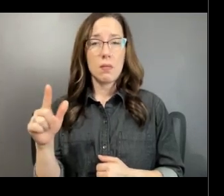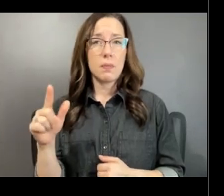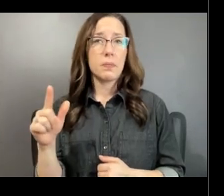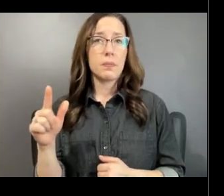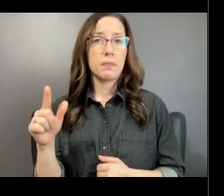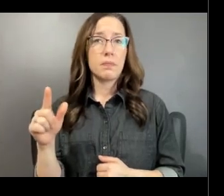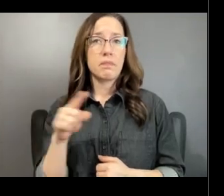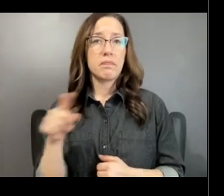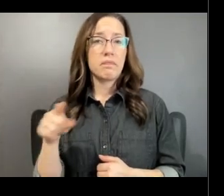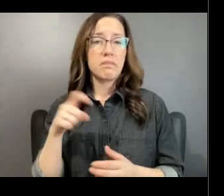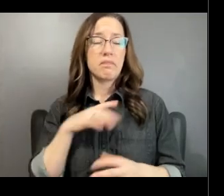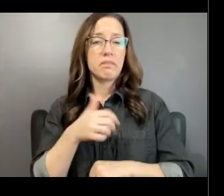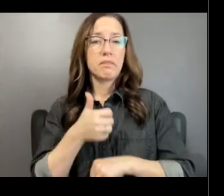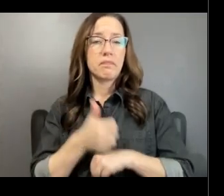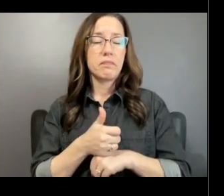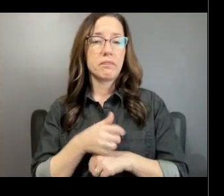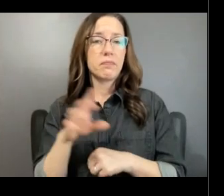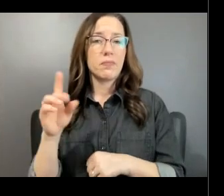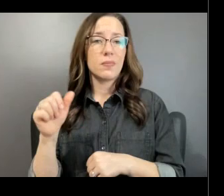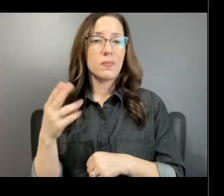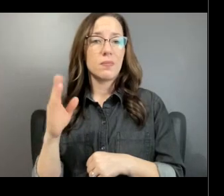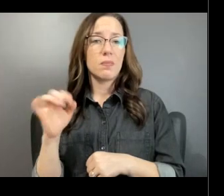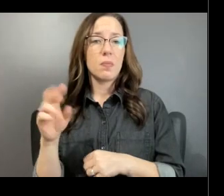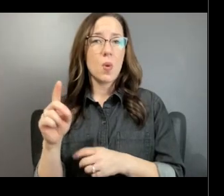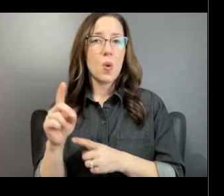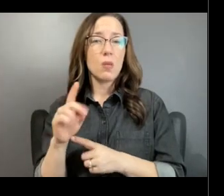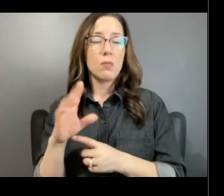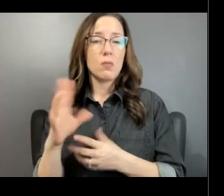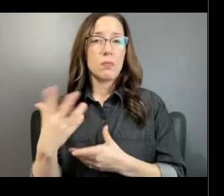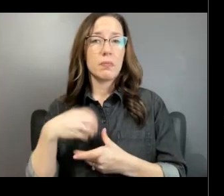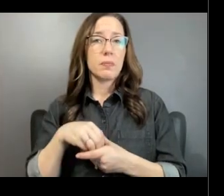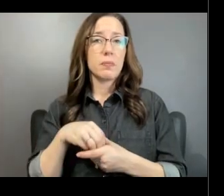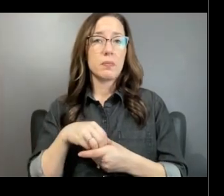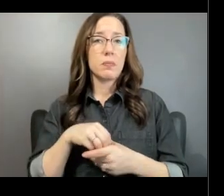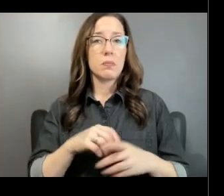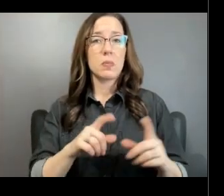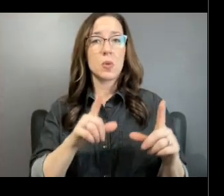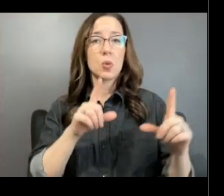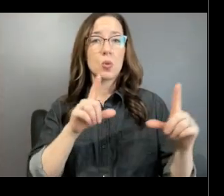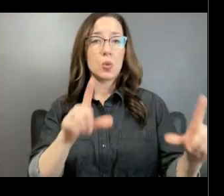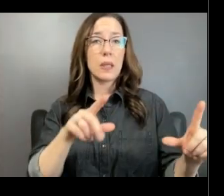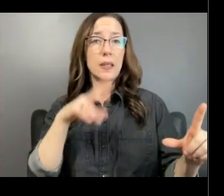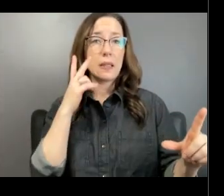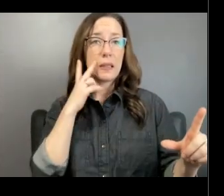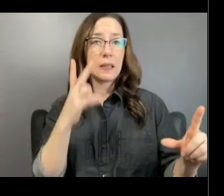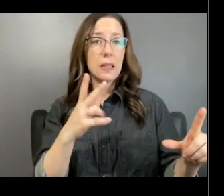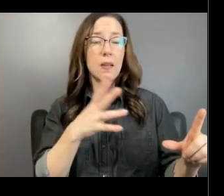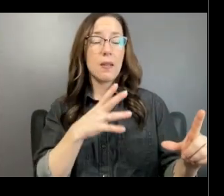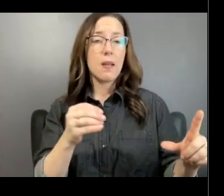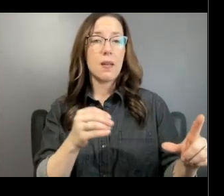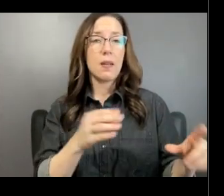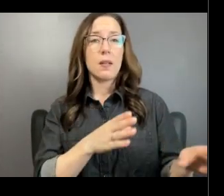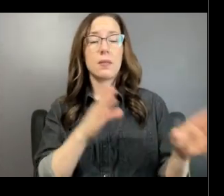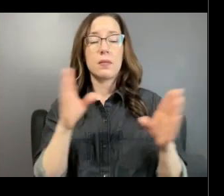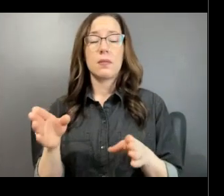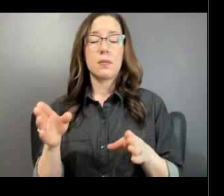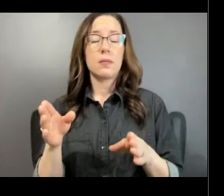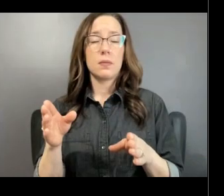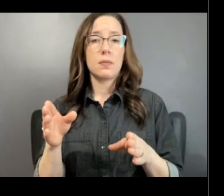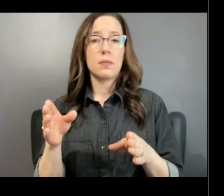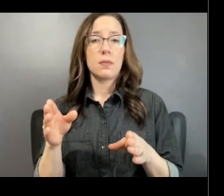You can set up the dashboard to include the screen that is being shared and the